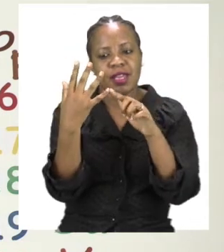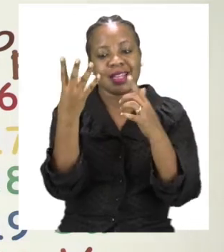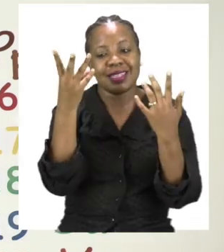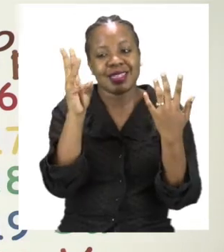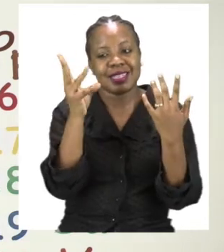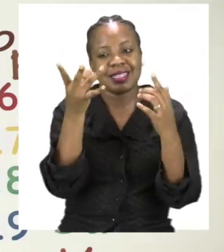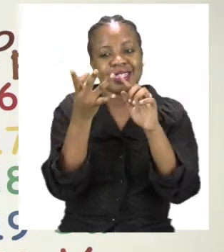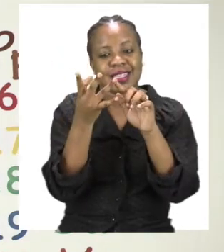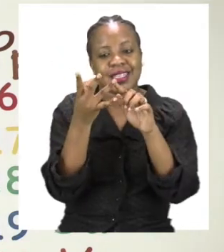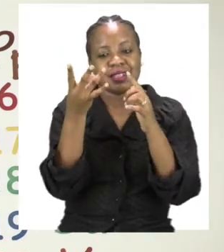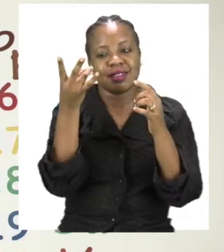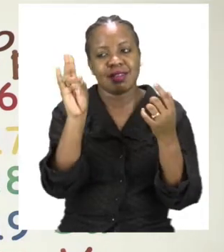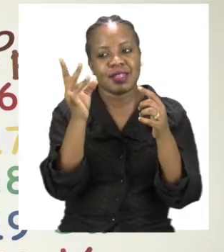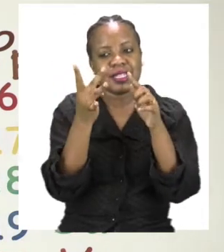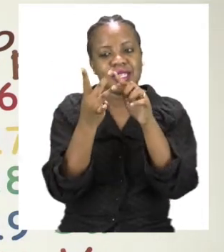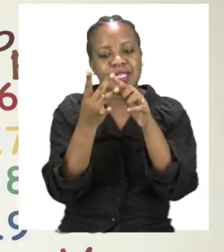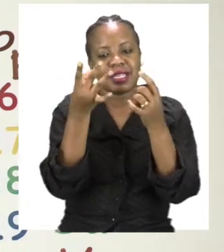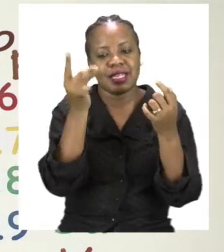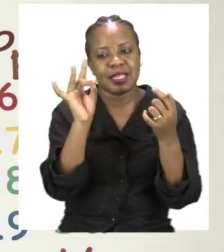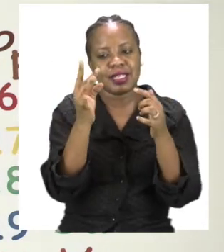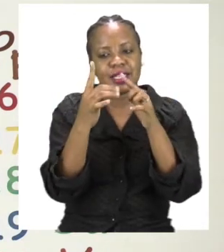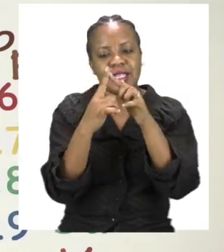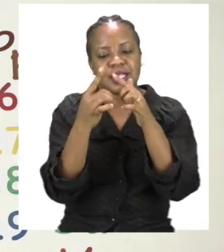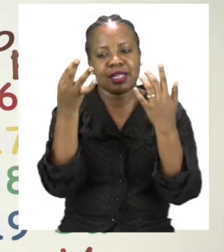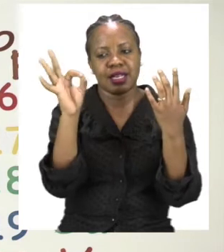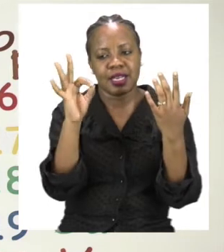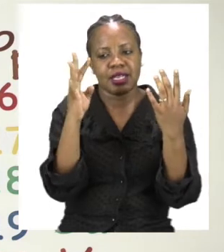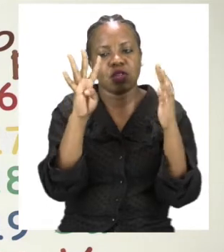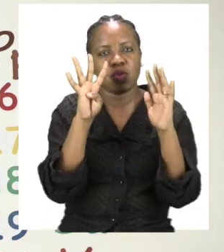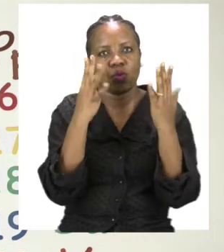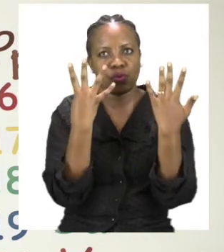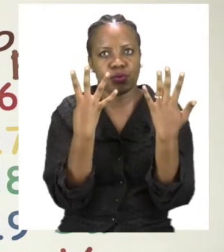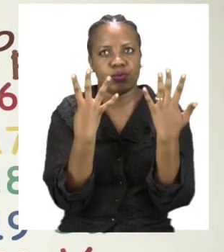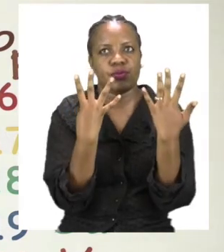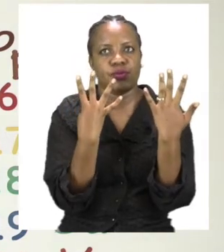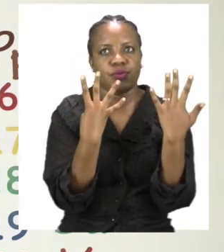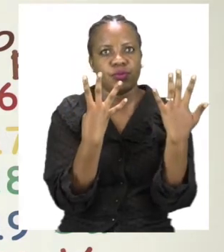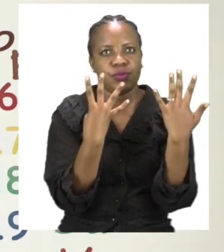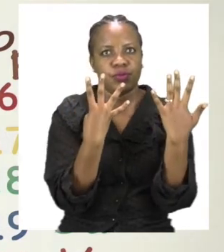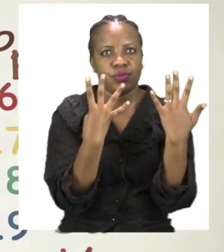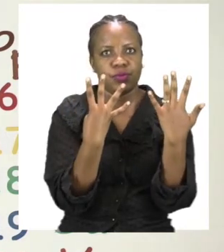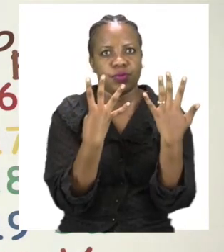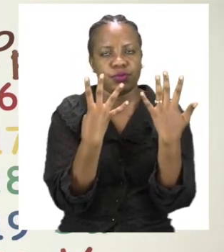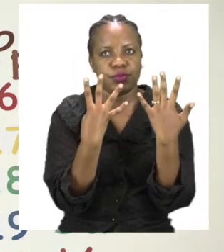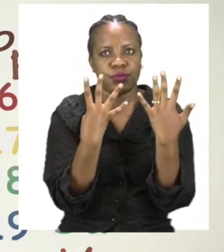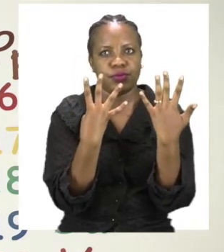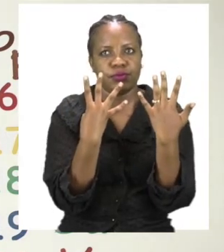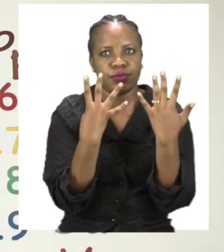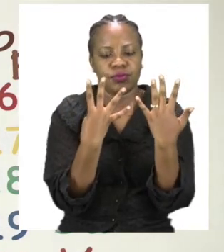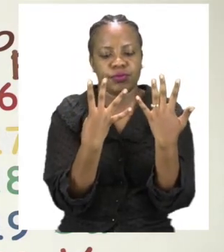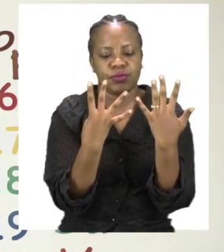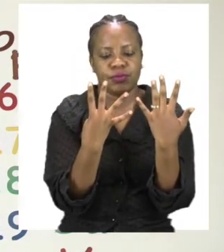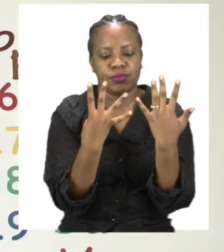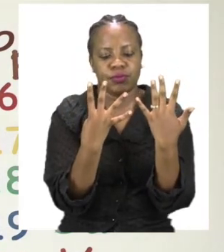6, 7, 8, 9. Let me do it like this. 9. So we